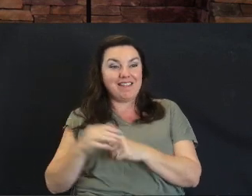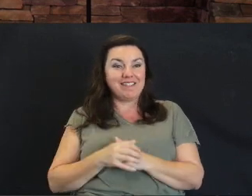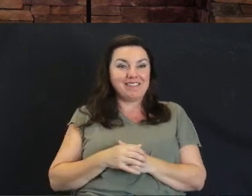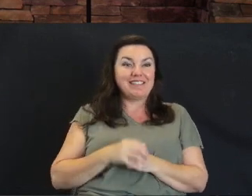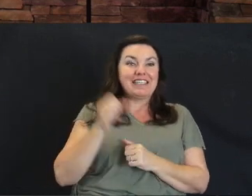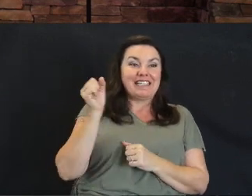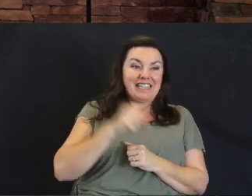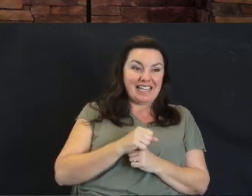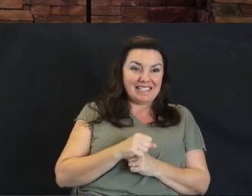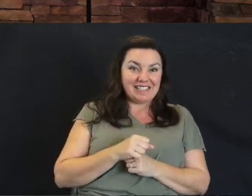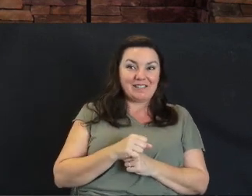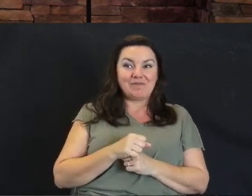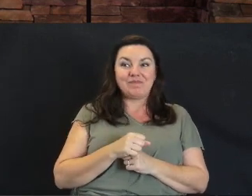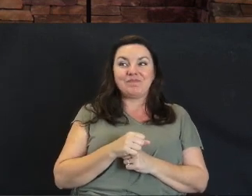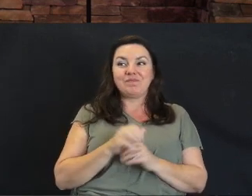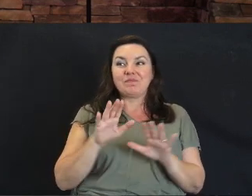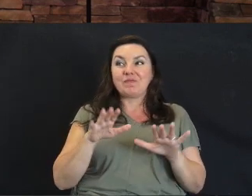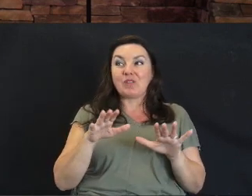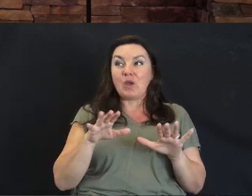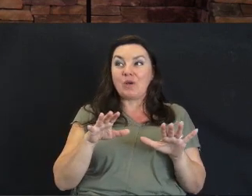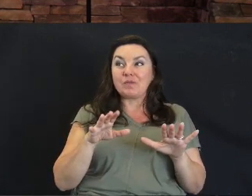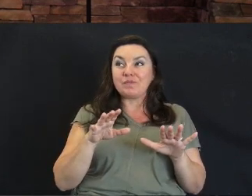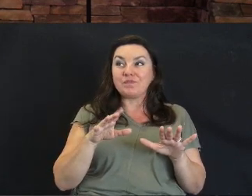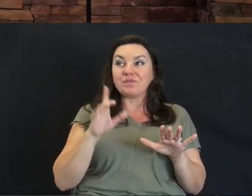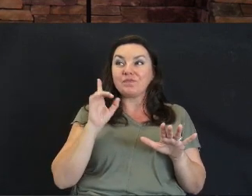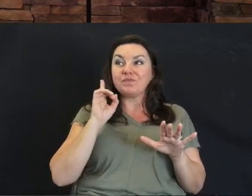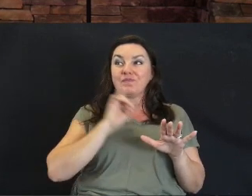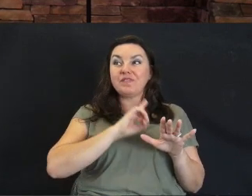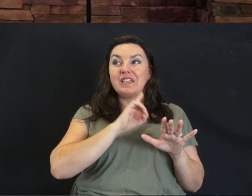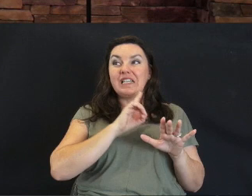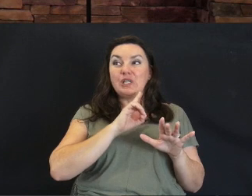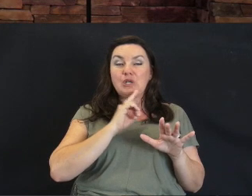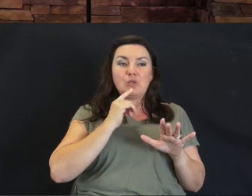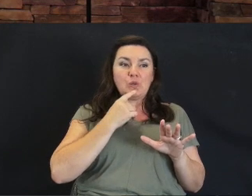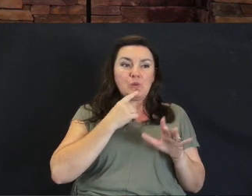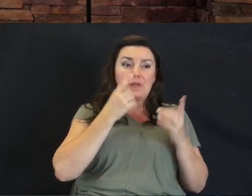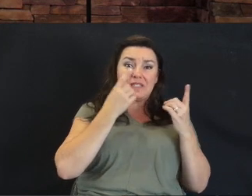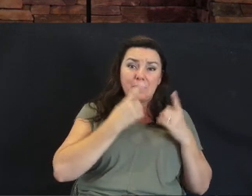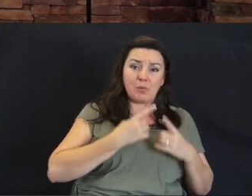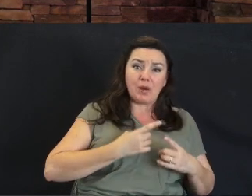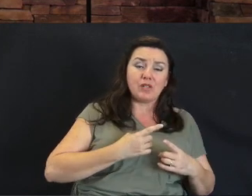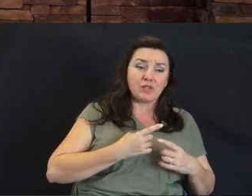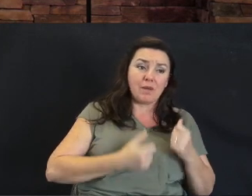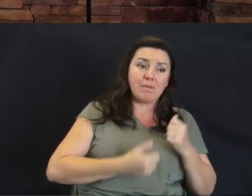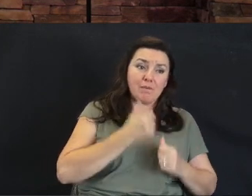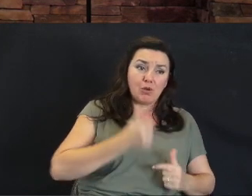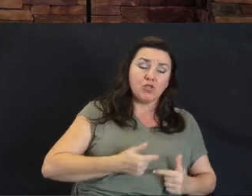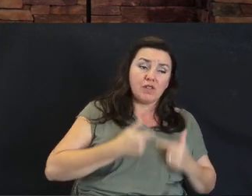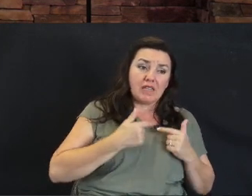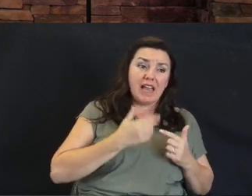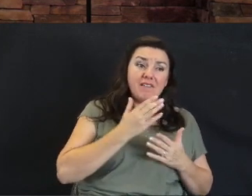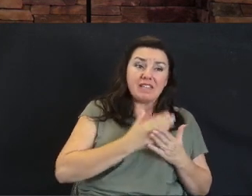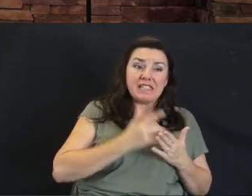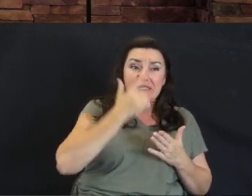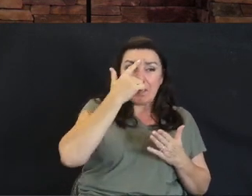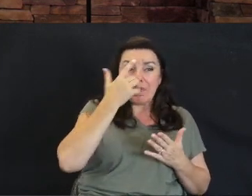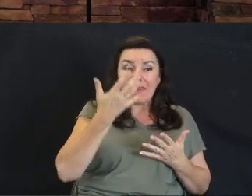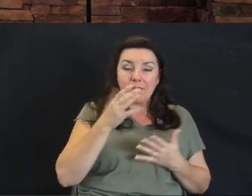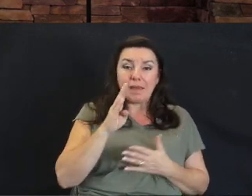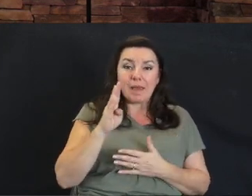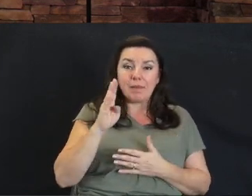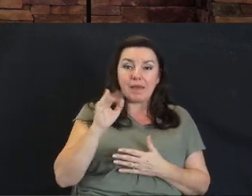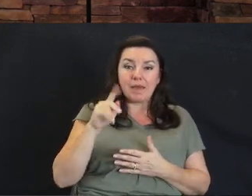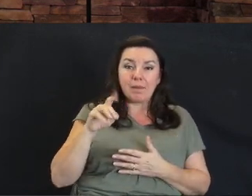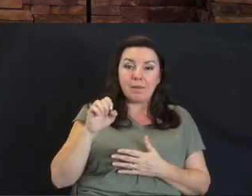Yet Oh by the way She suffered with depression For most of her life Some historians think That she struggled With bipolar